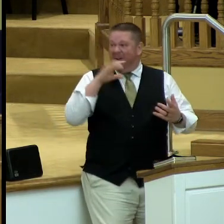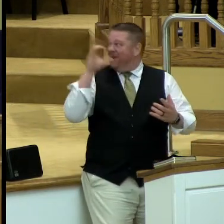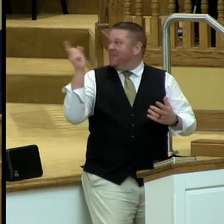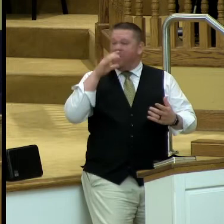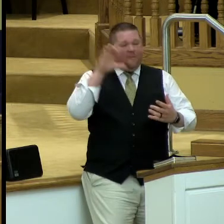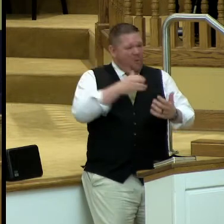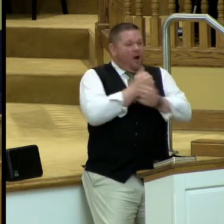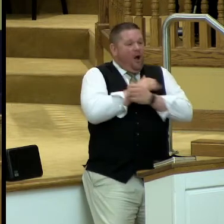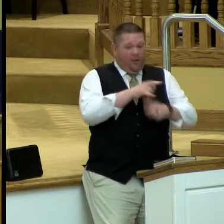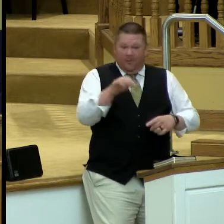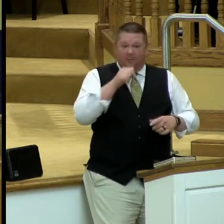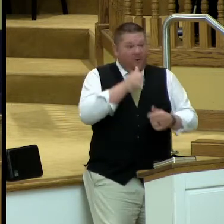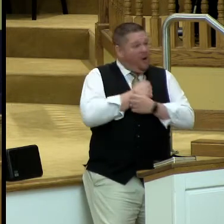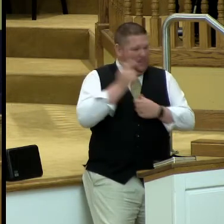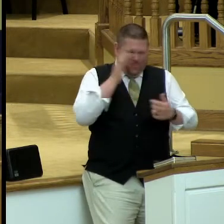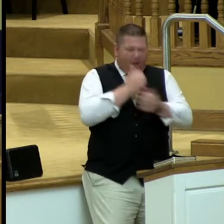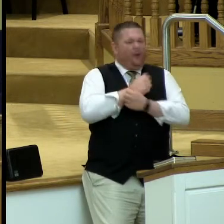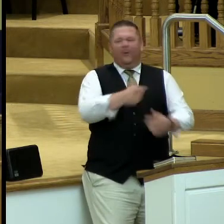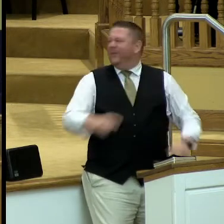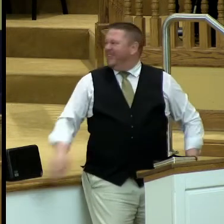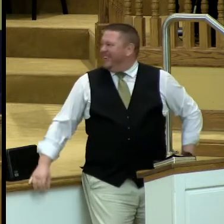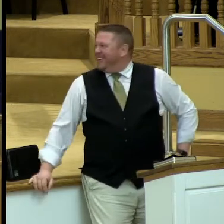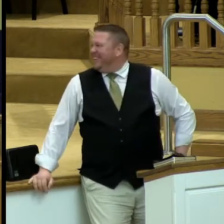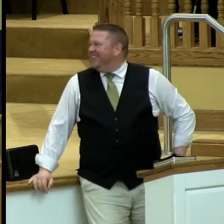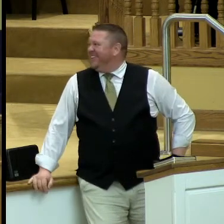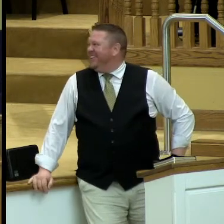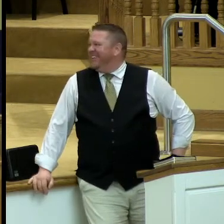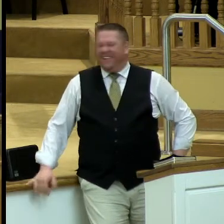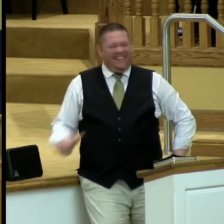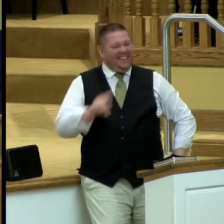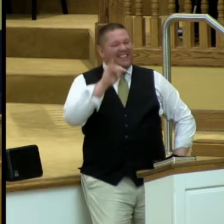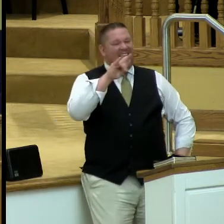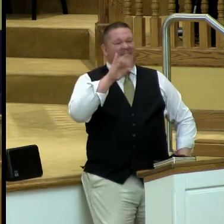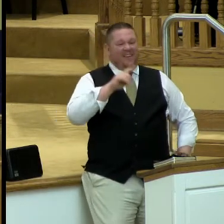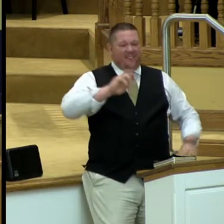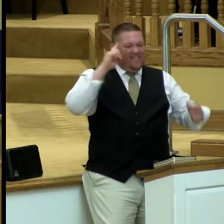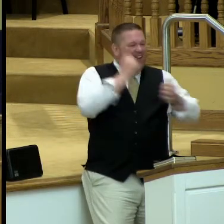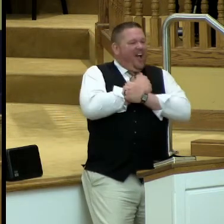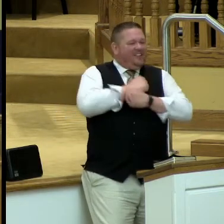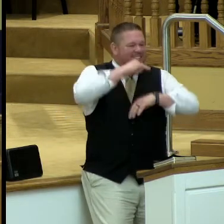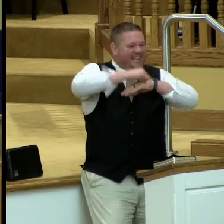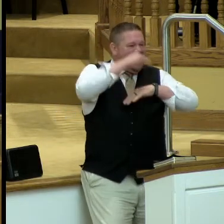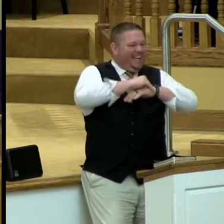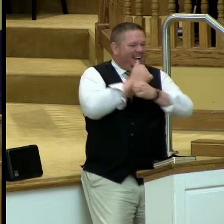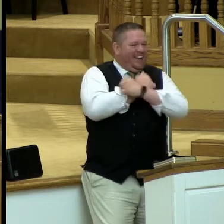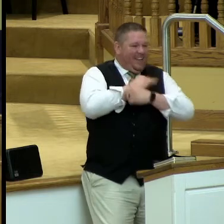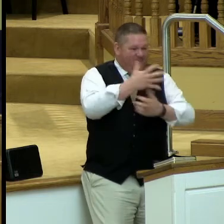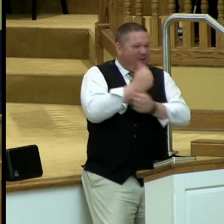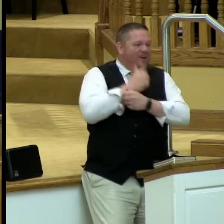I will force a hug on you if you do not hug me. So there's that little tidbit. Be ready for hugs.